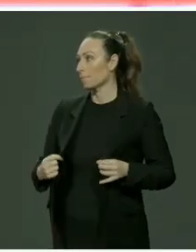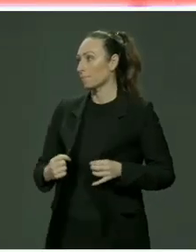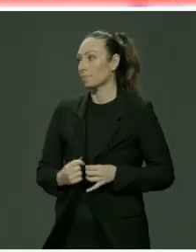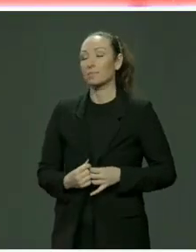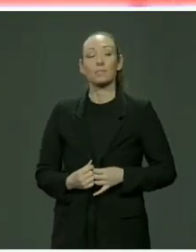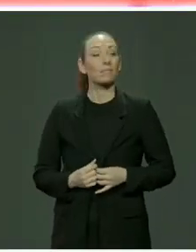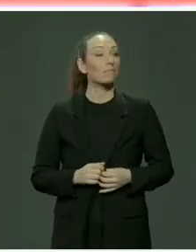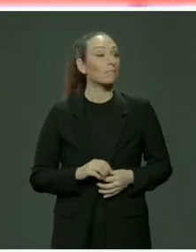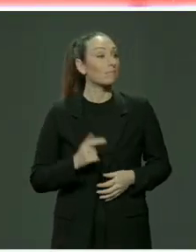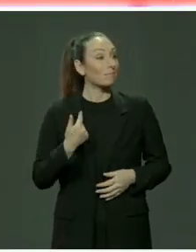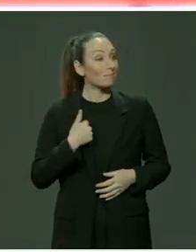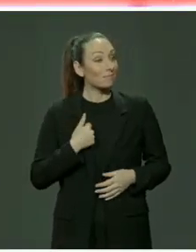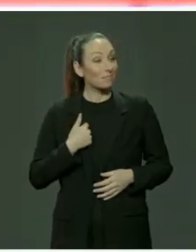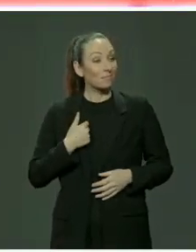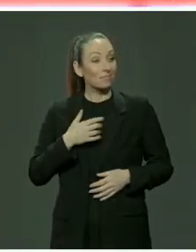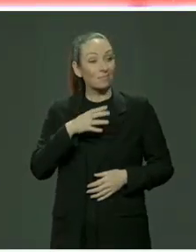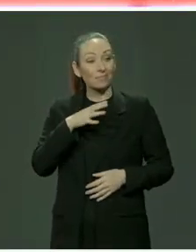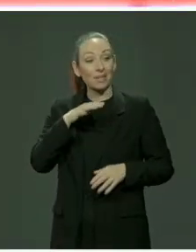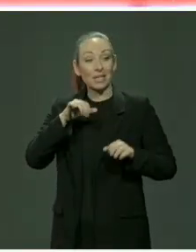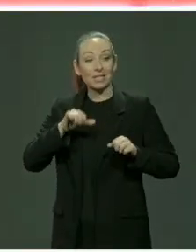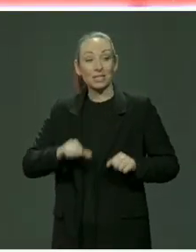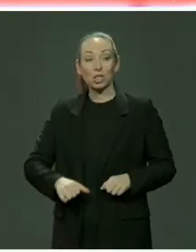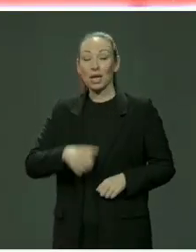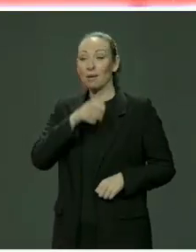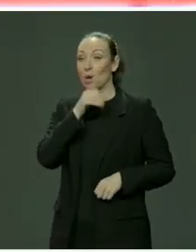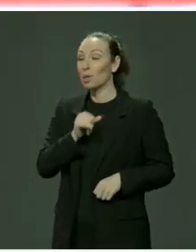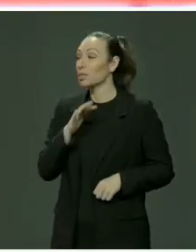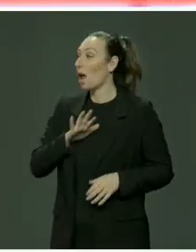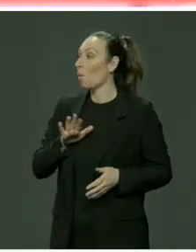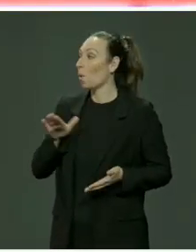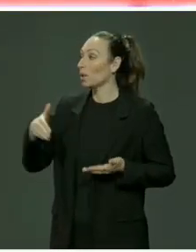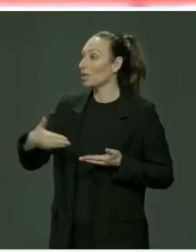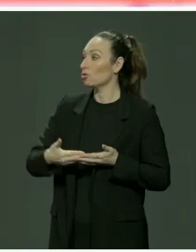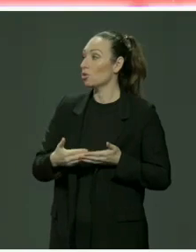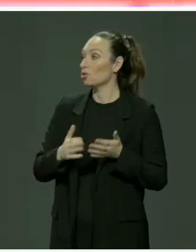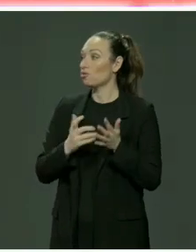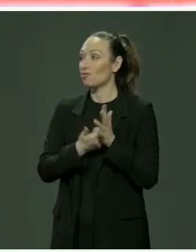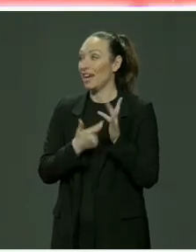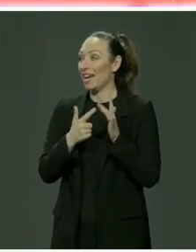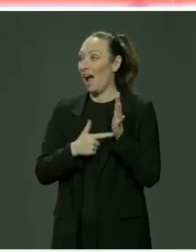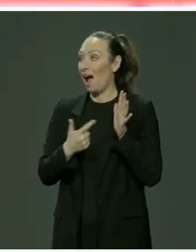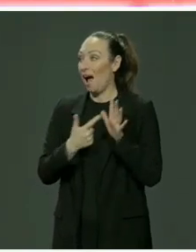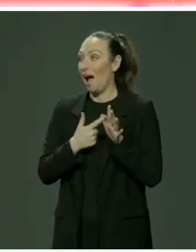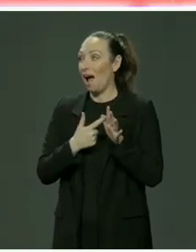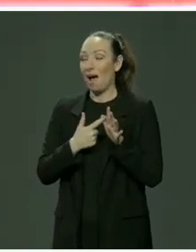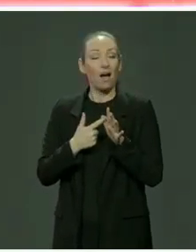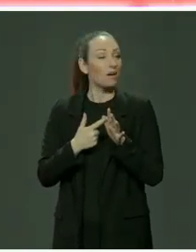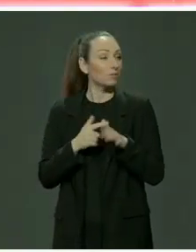Mr. Chairman, I'd like to introduce Ms. Rita Mazalevskis. Thank you.